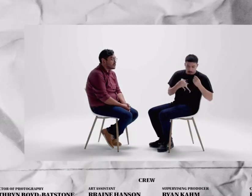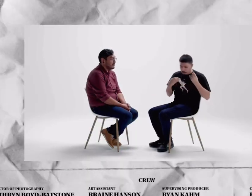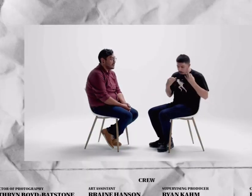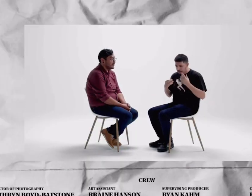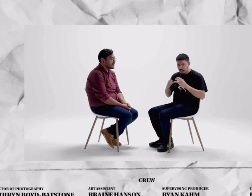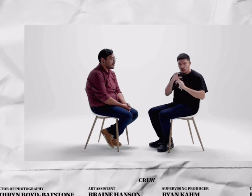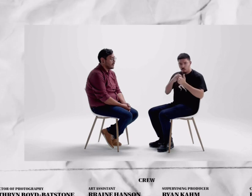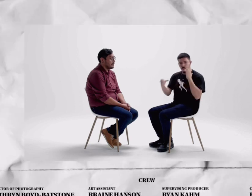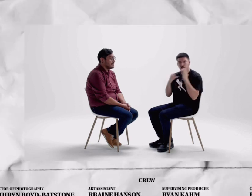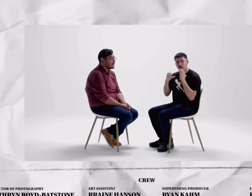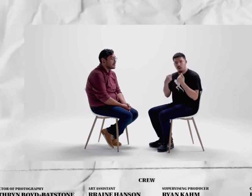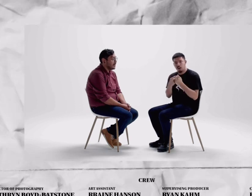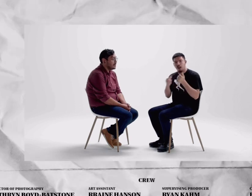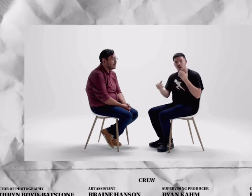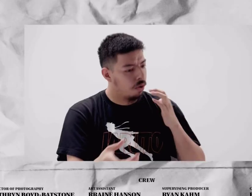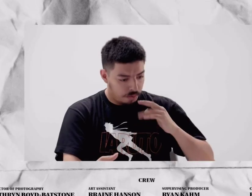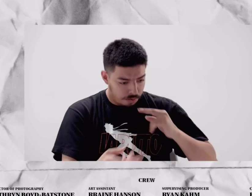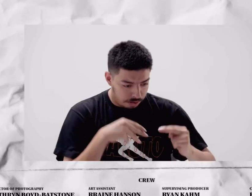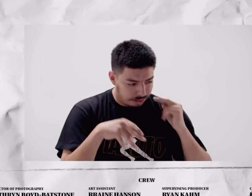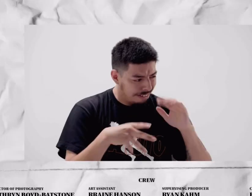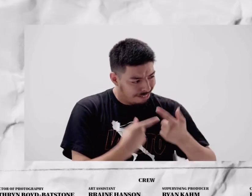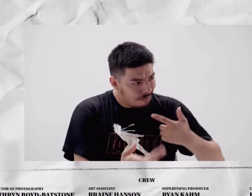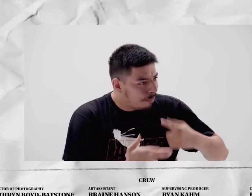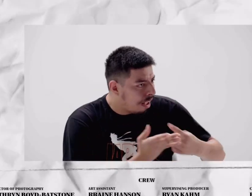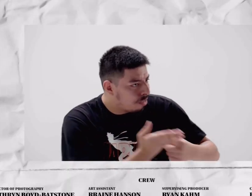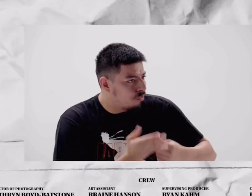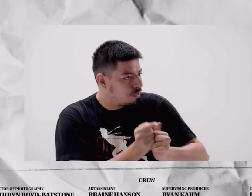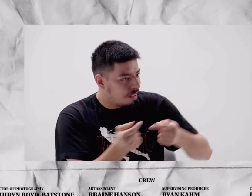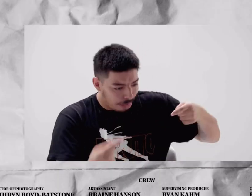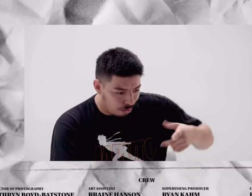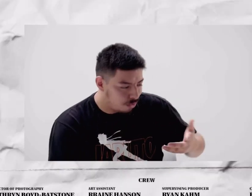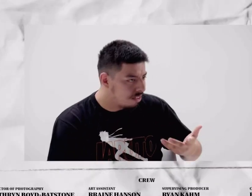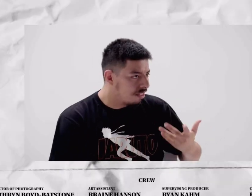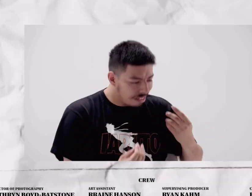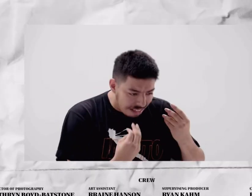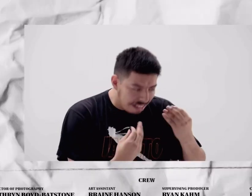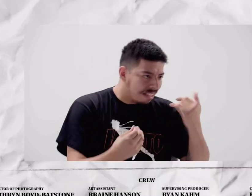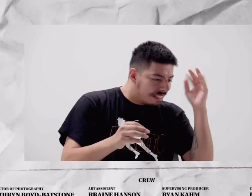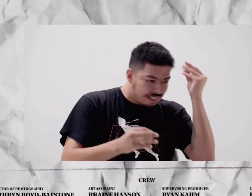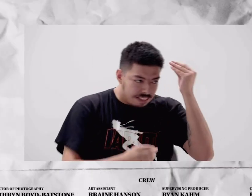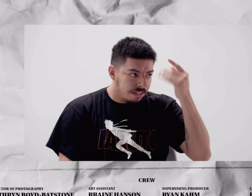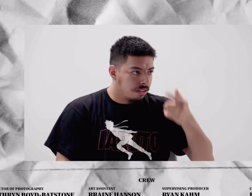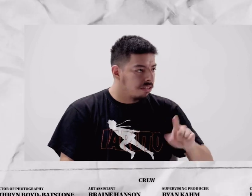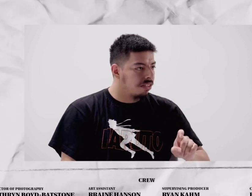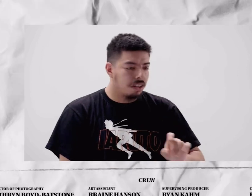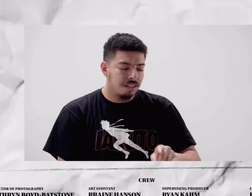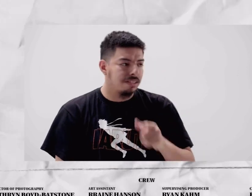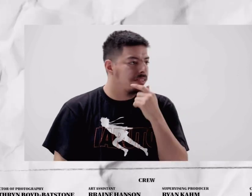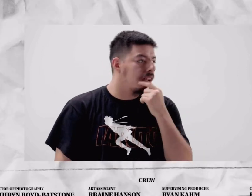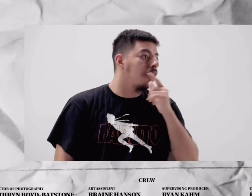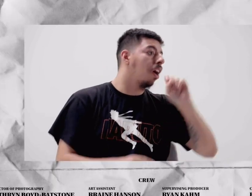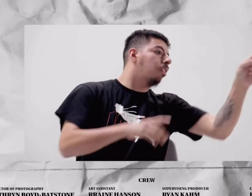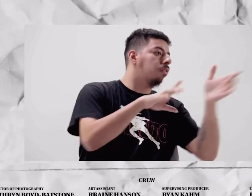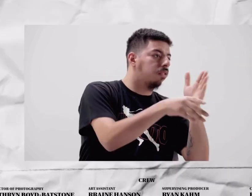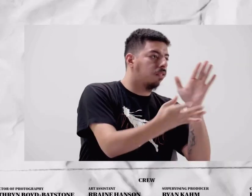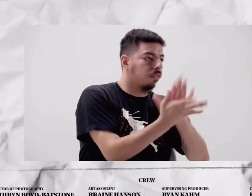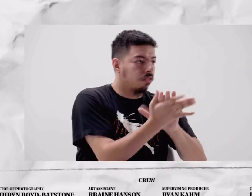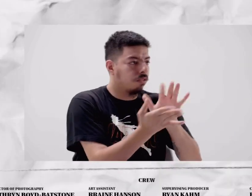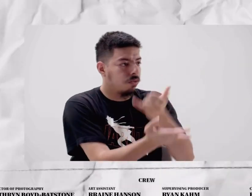language, even if it's a little bit, I mean, that's, that's luck right there. I mean, that's already a kid being set up for a better future. So this is something that,